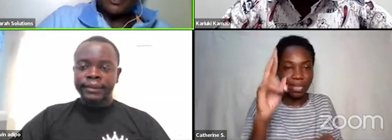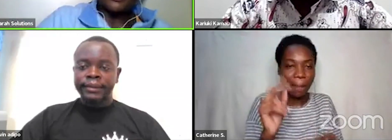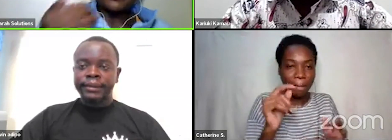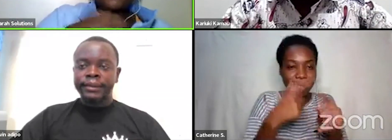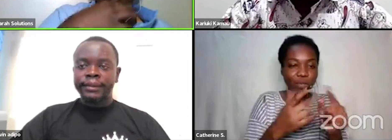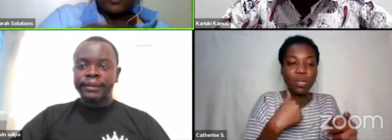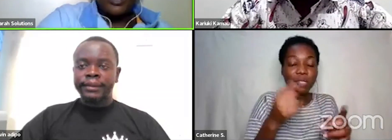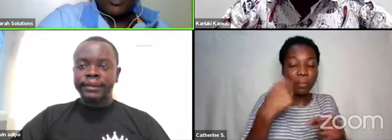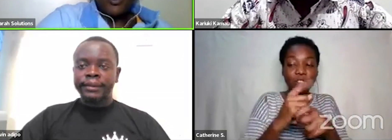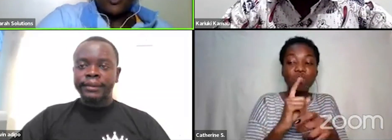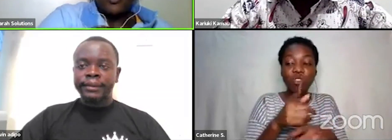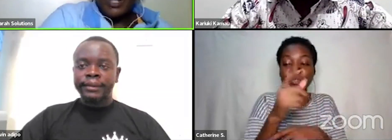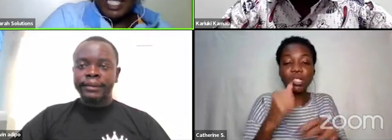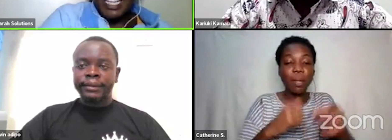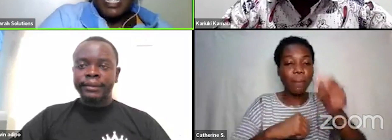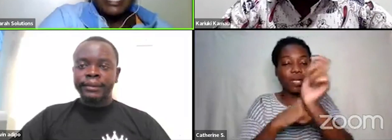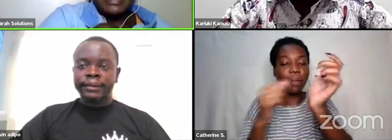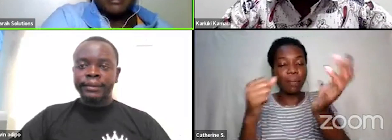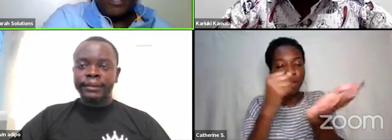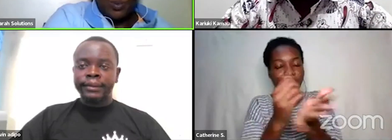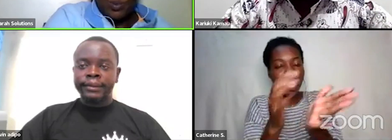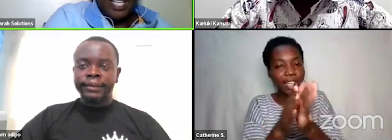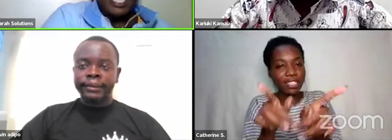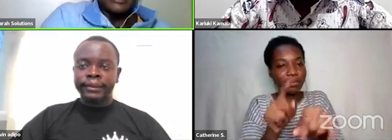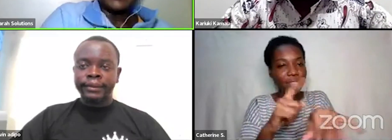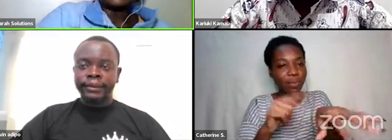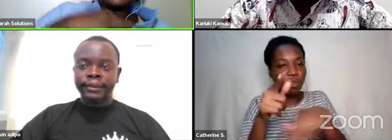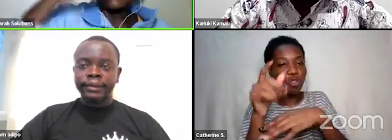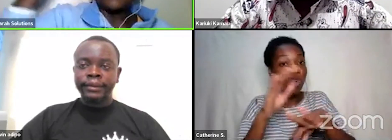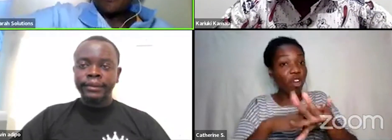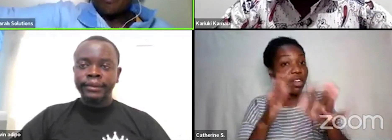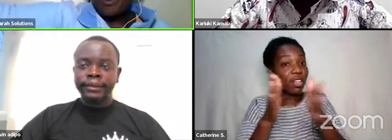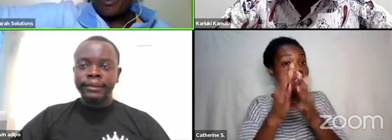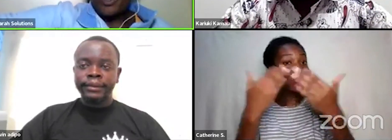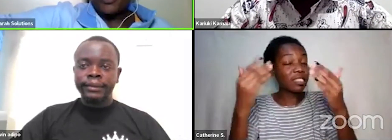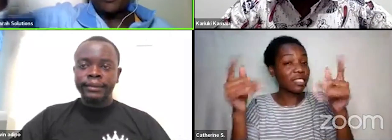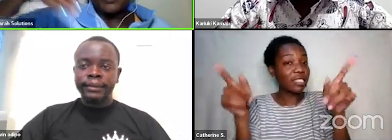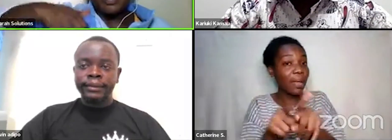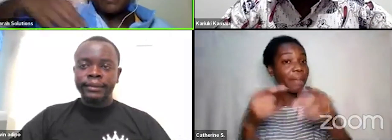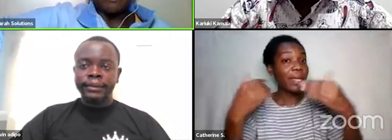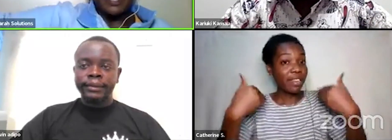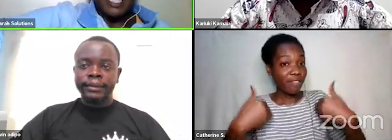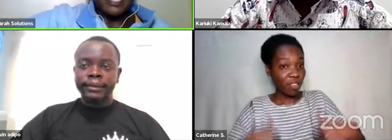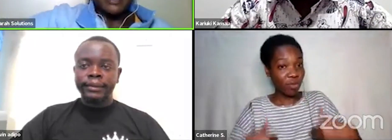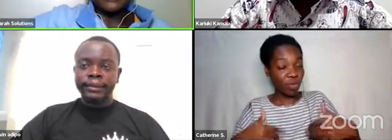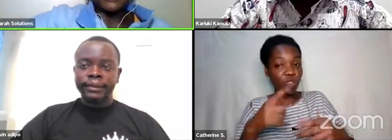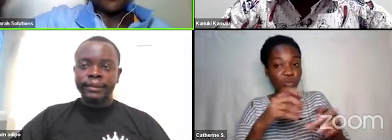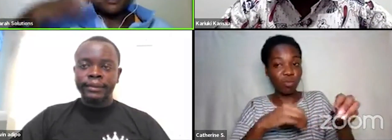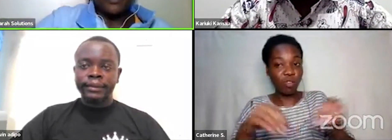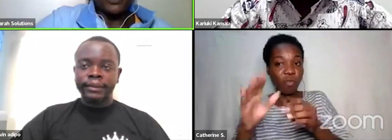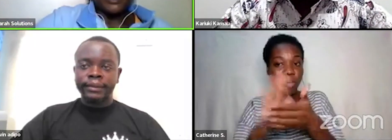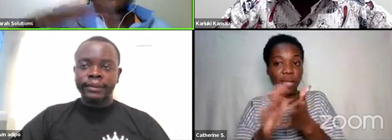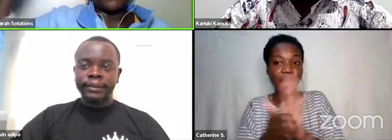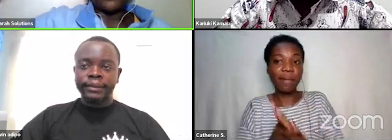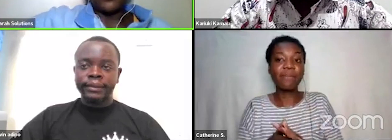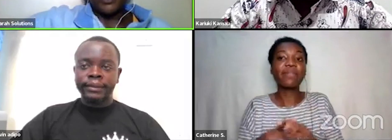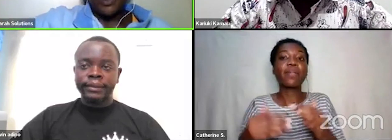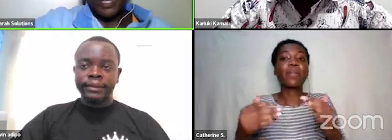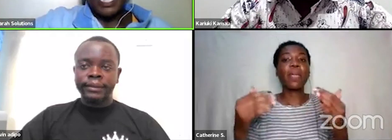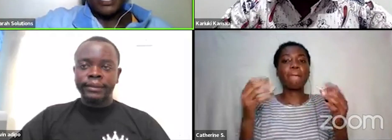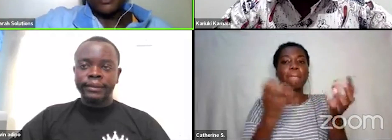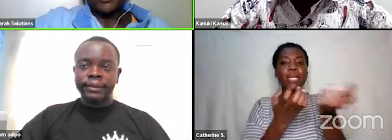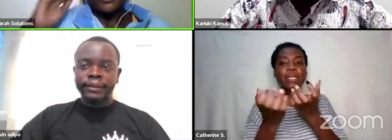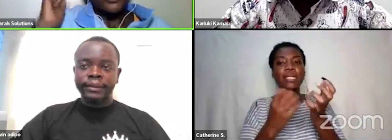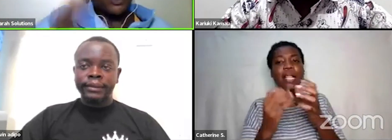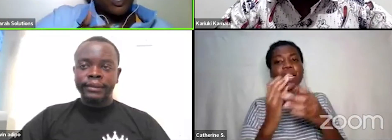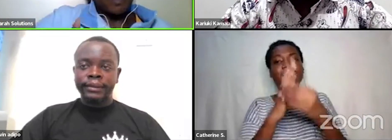We must make sure that you're also good as an individual. And as you move to becoming a business leader, whether for yourself or for